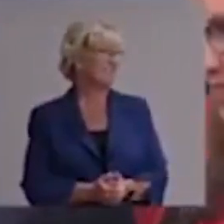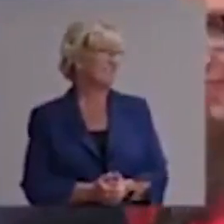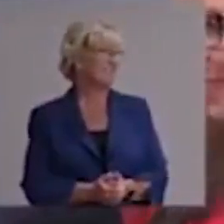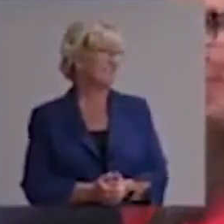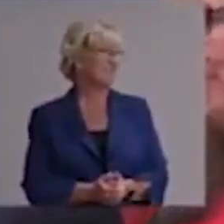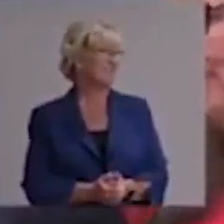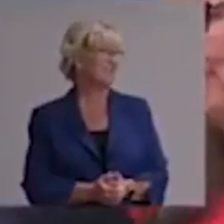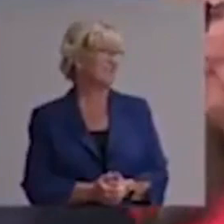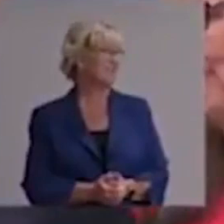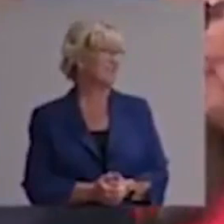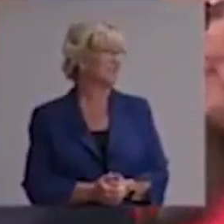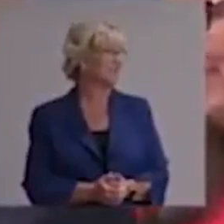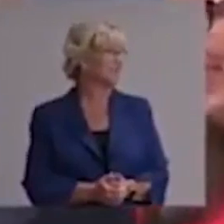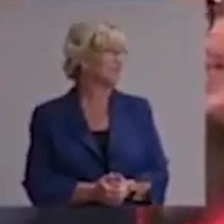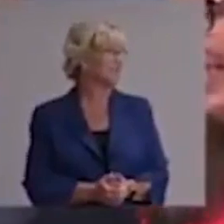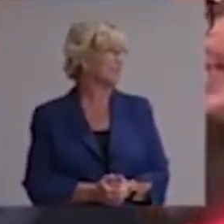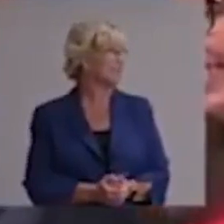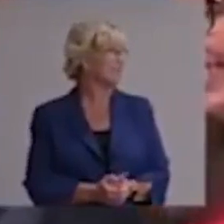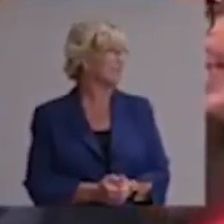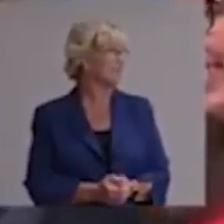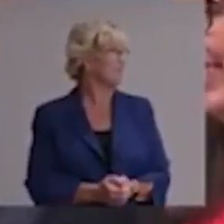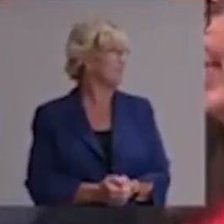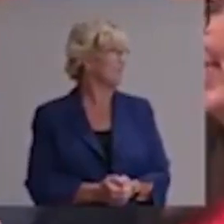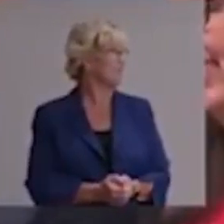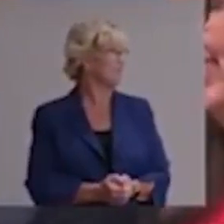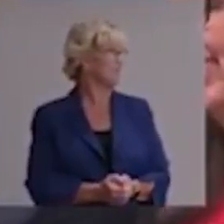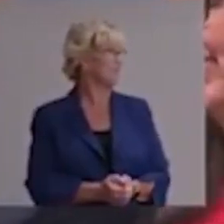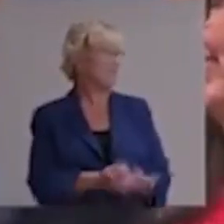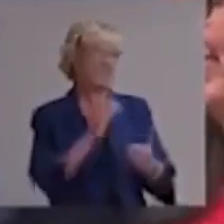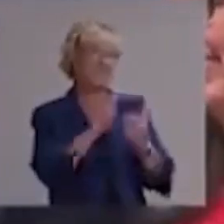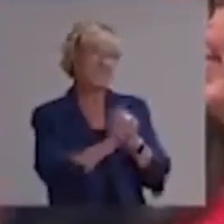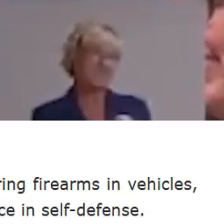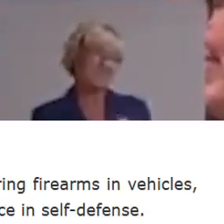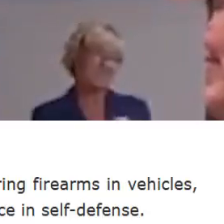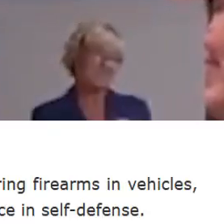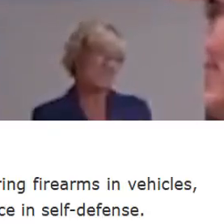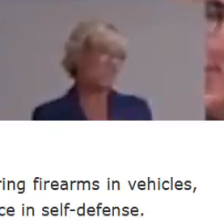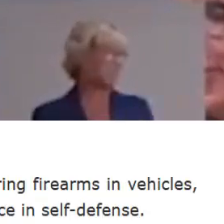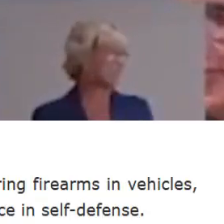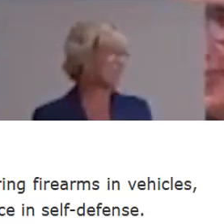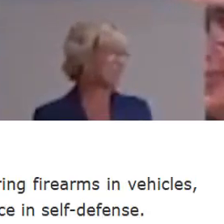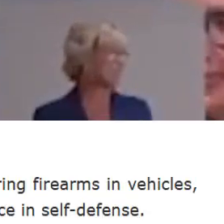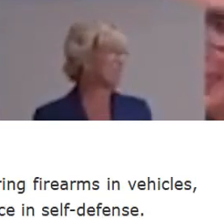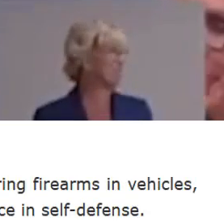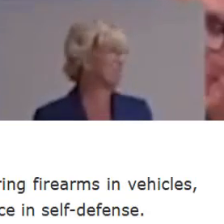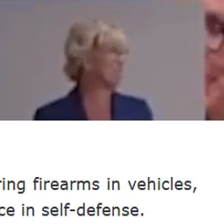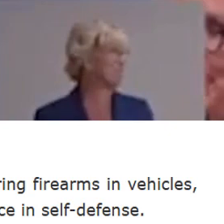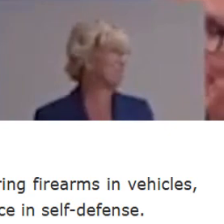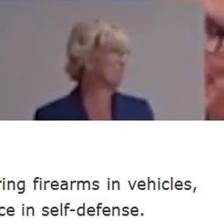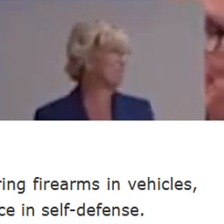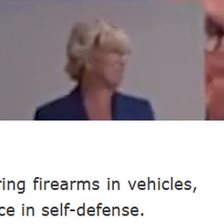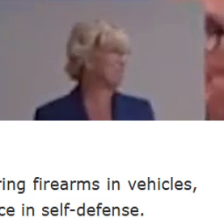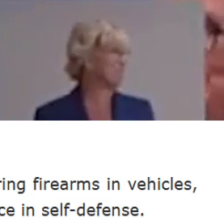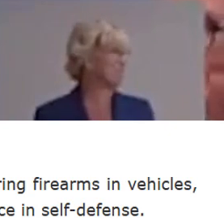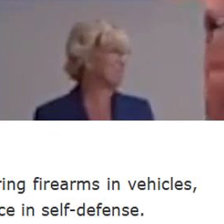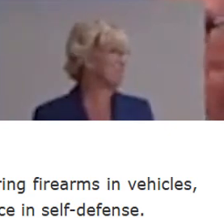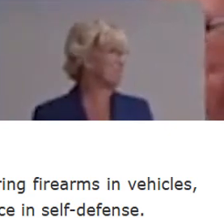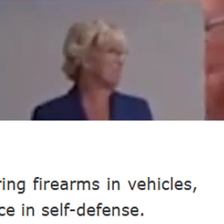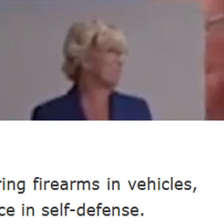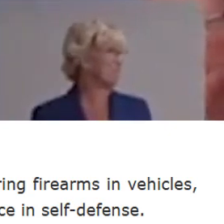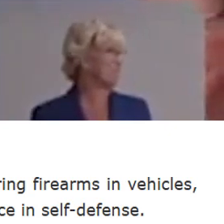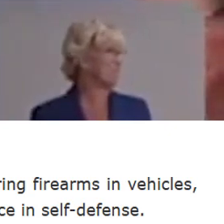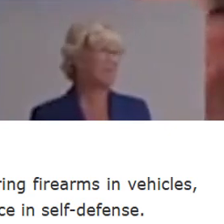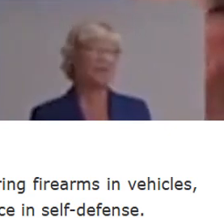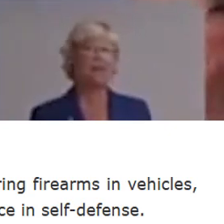can't actually take it anywhere? To get a license requires 16 hours of training, which will include